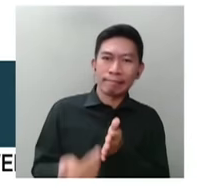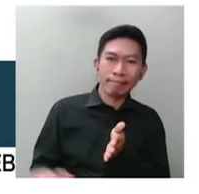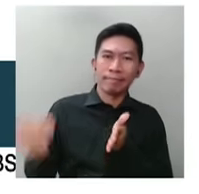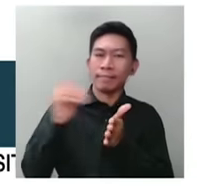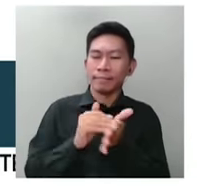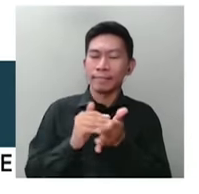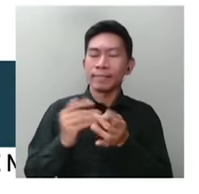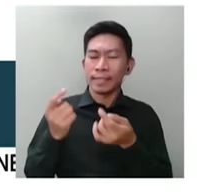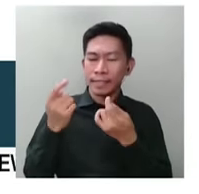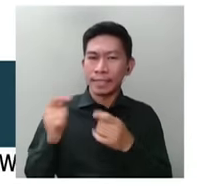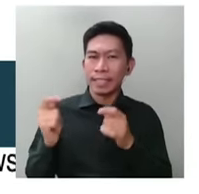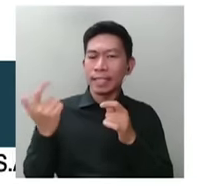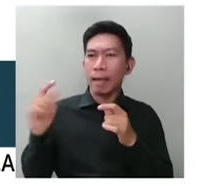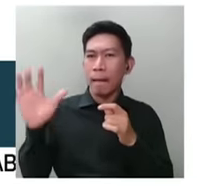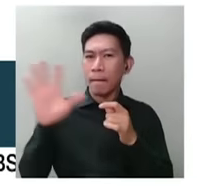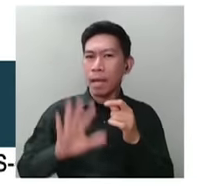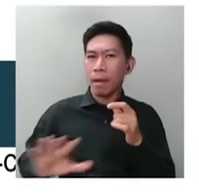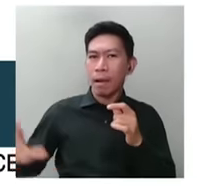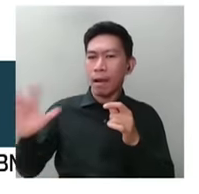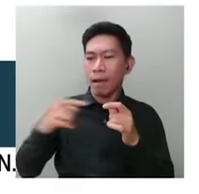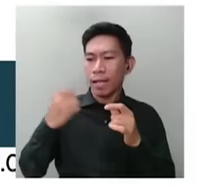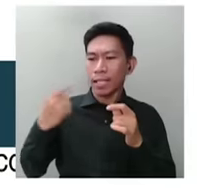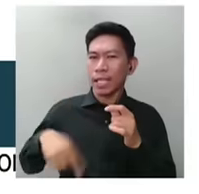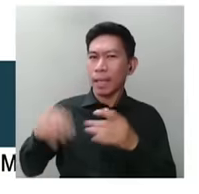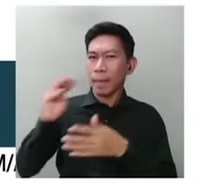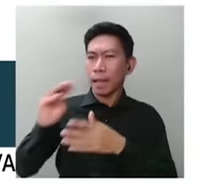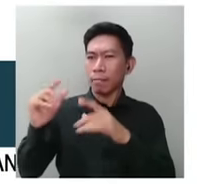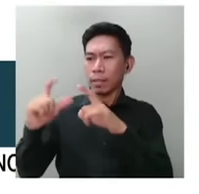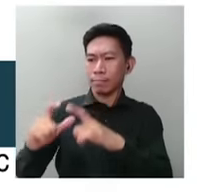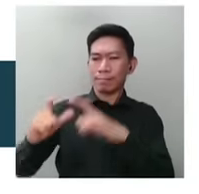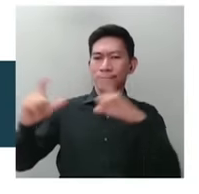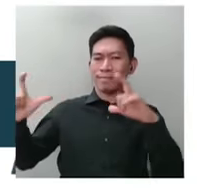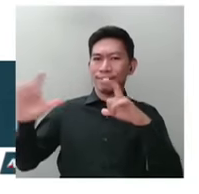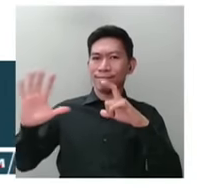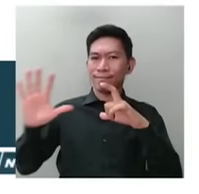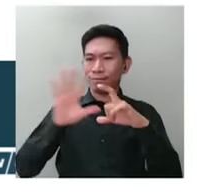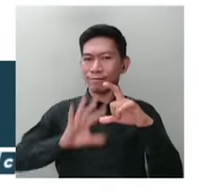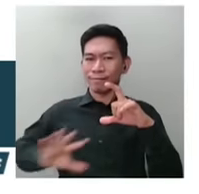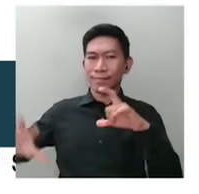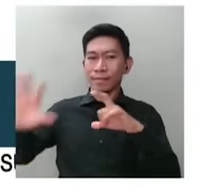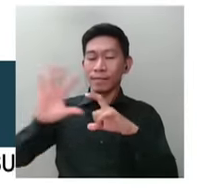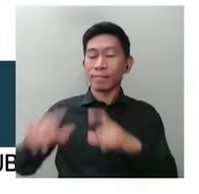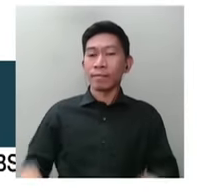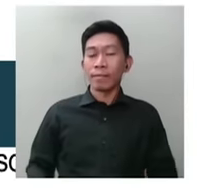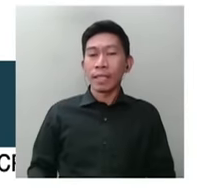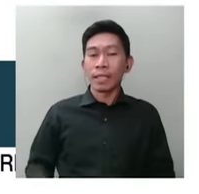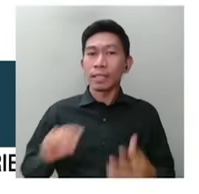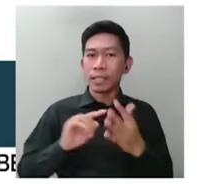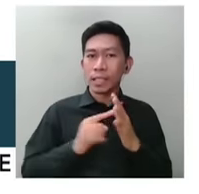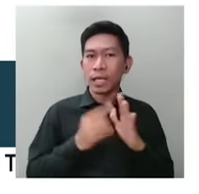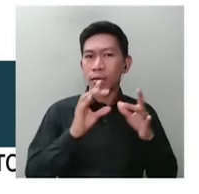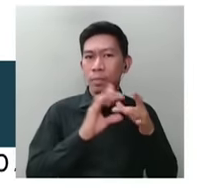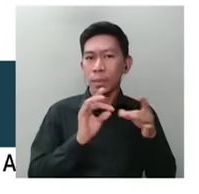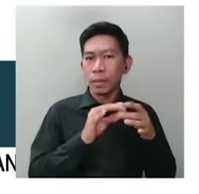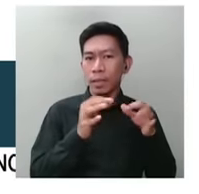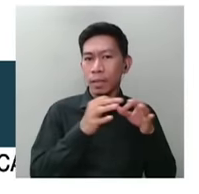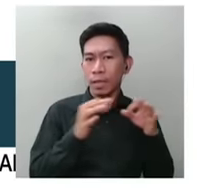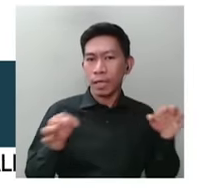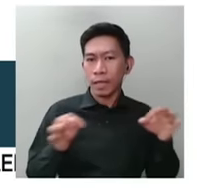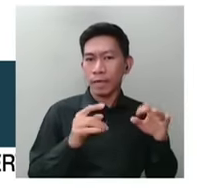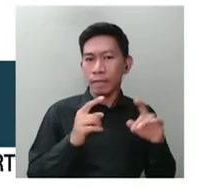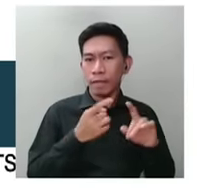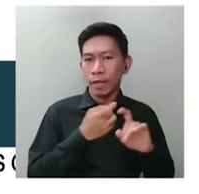its territories being made by China. Let me begin with a statement coming from China's spokesperson Wang